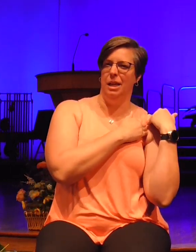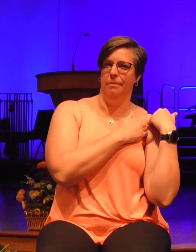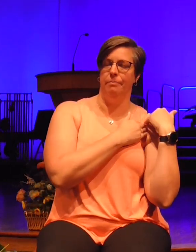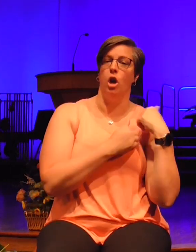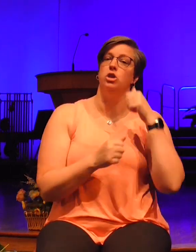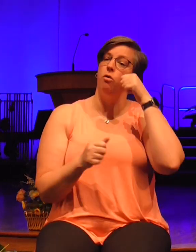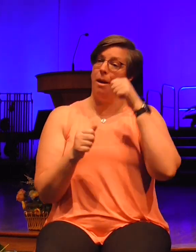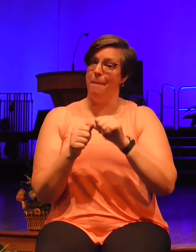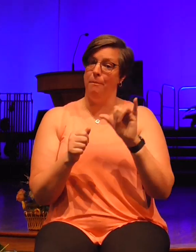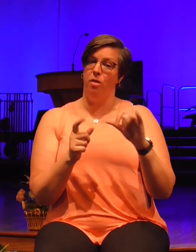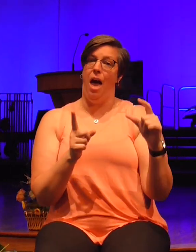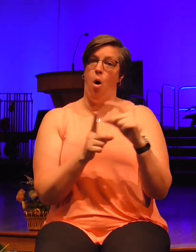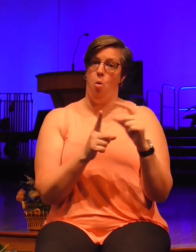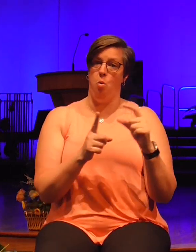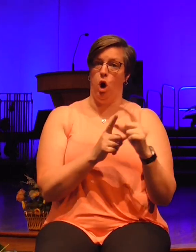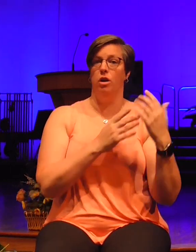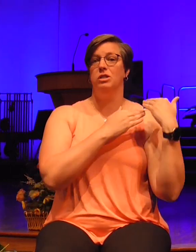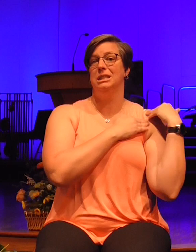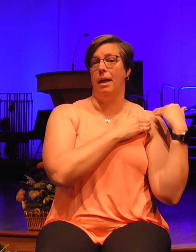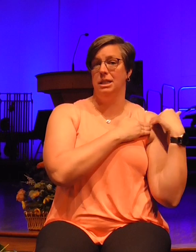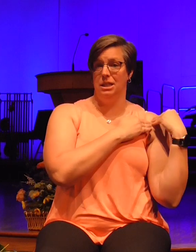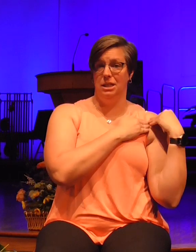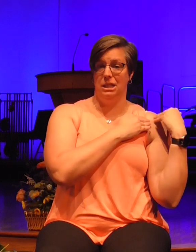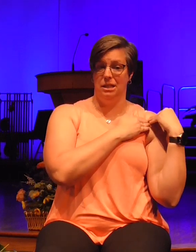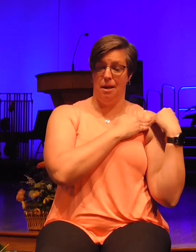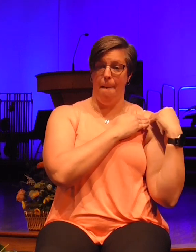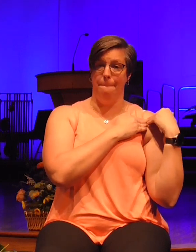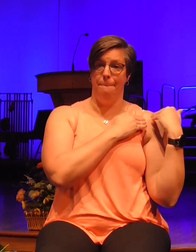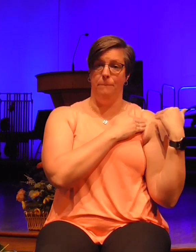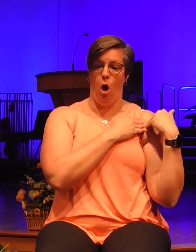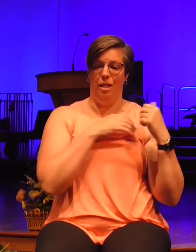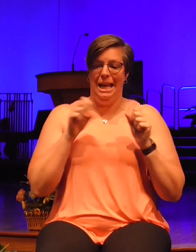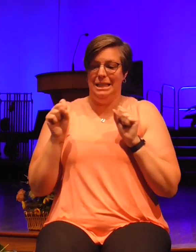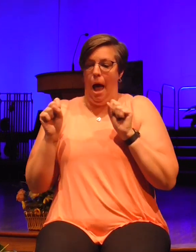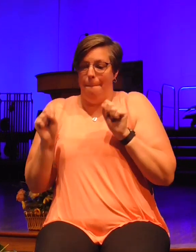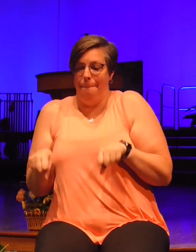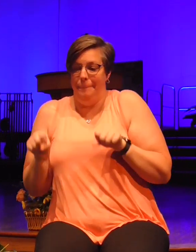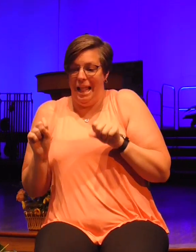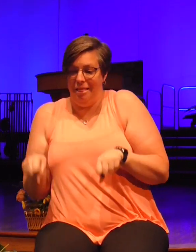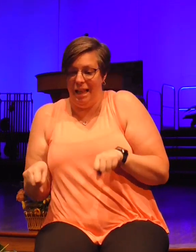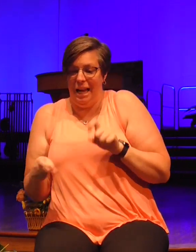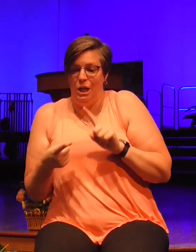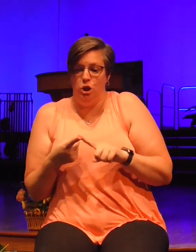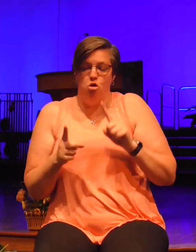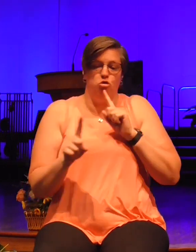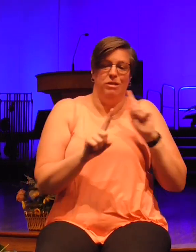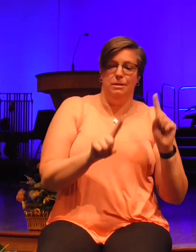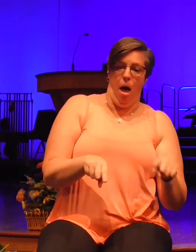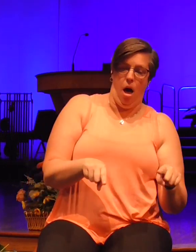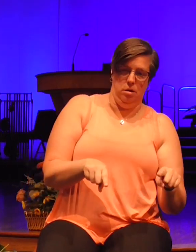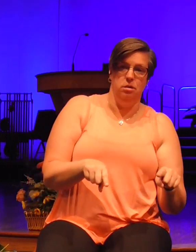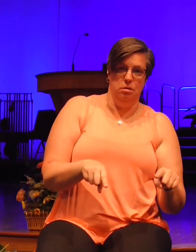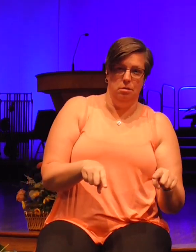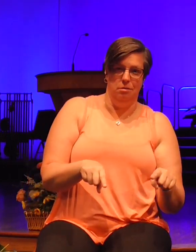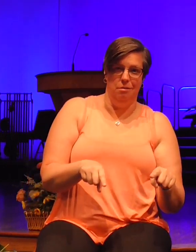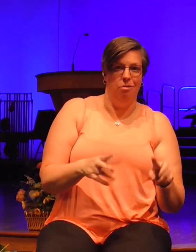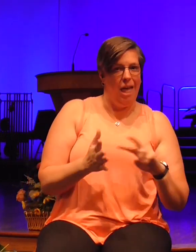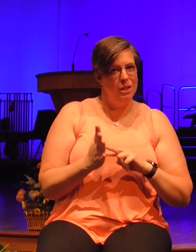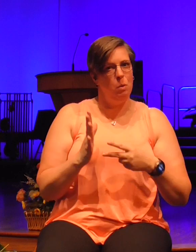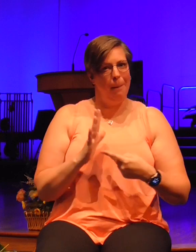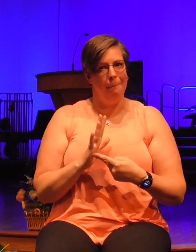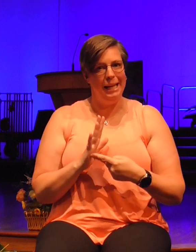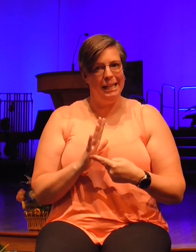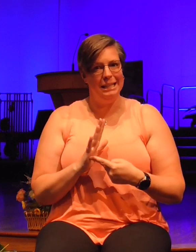word responsibility is really an ability to respond. And we tend to think that if I have